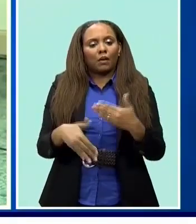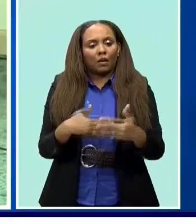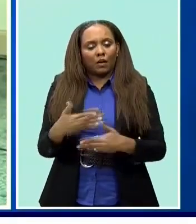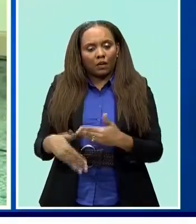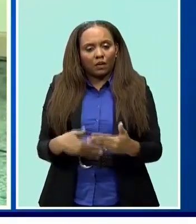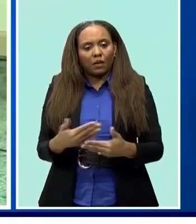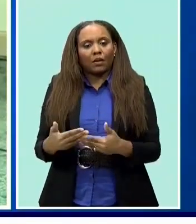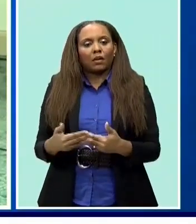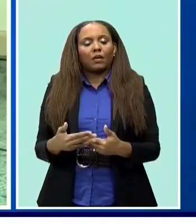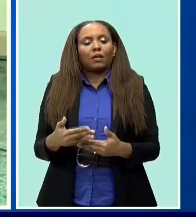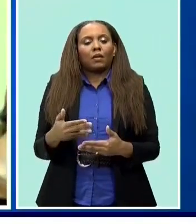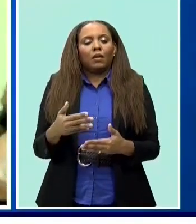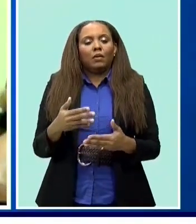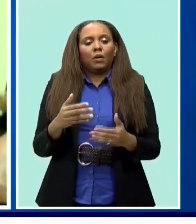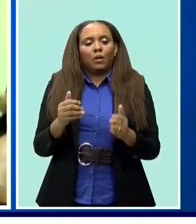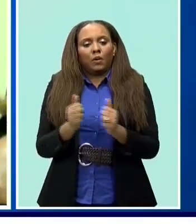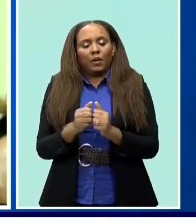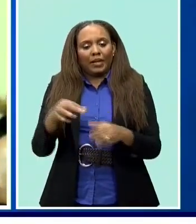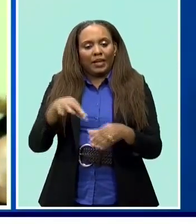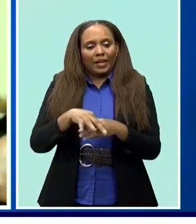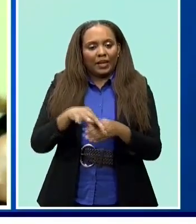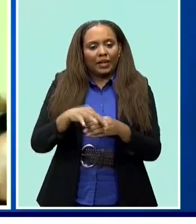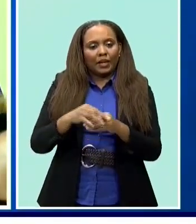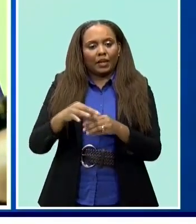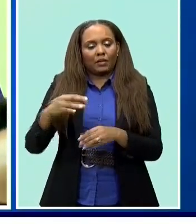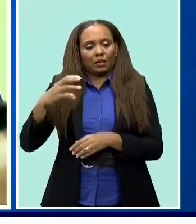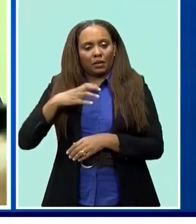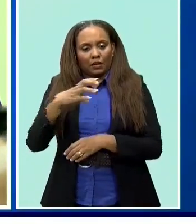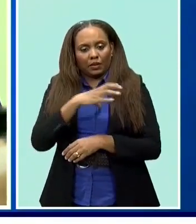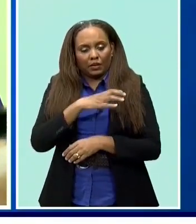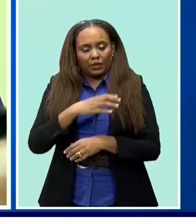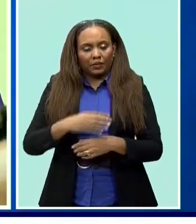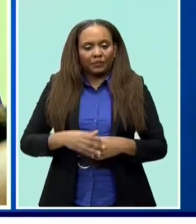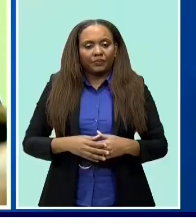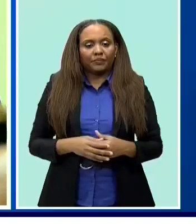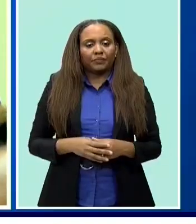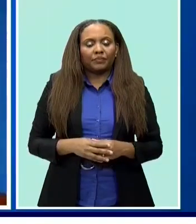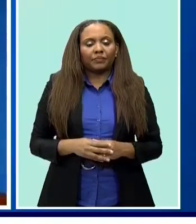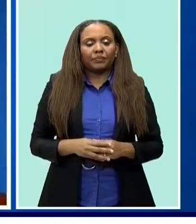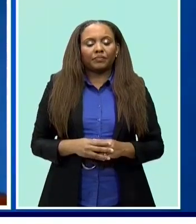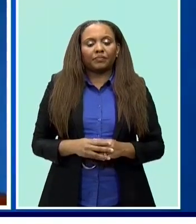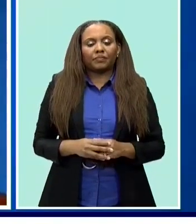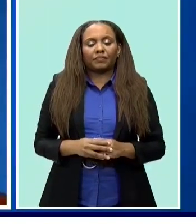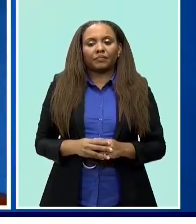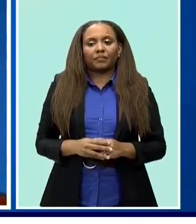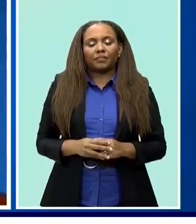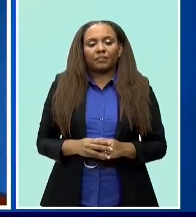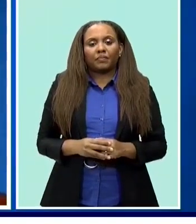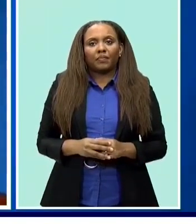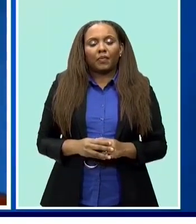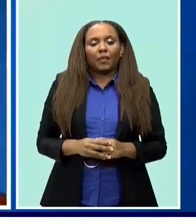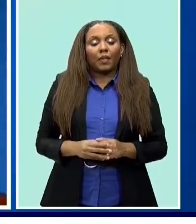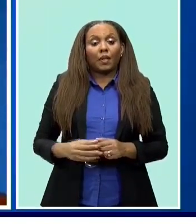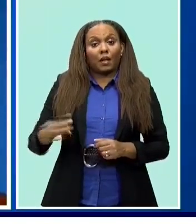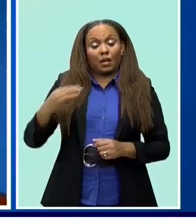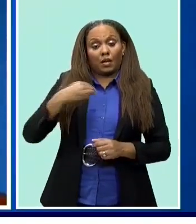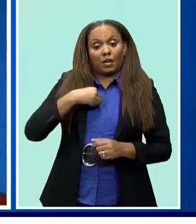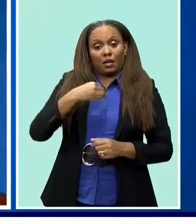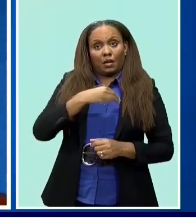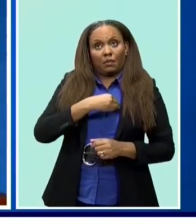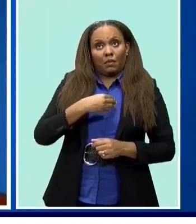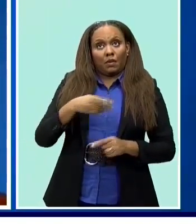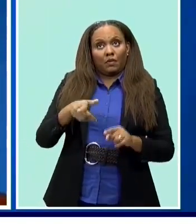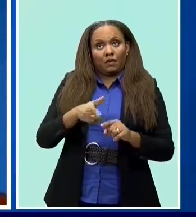be done with some input by the Electoral and Boundaries Commission. The members of our commission have wrought from our intellects,